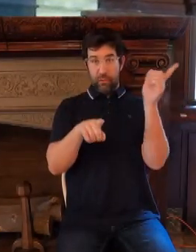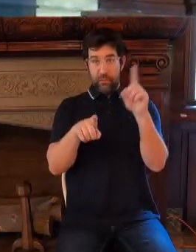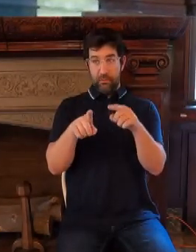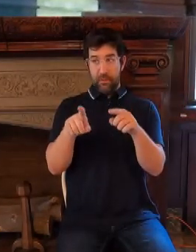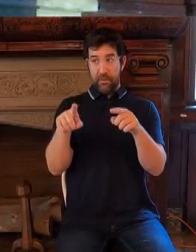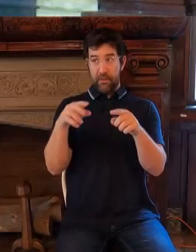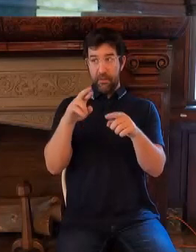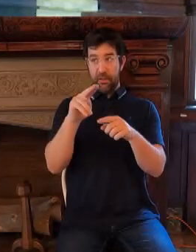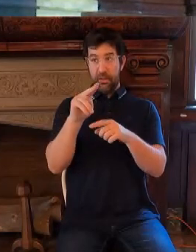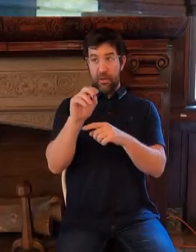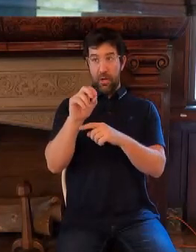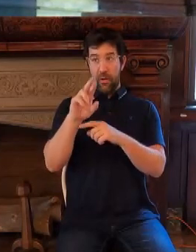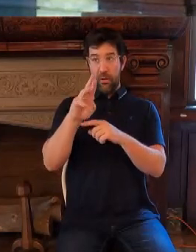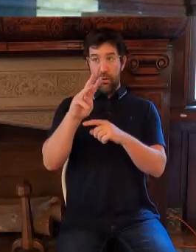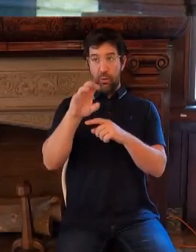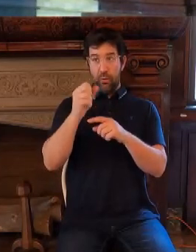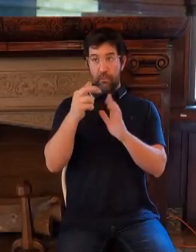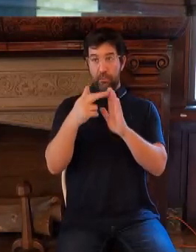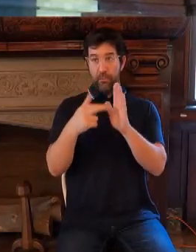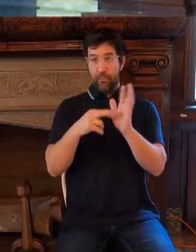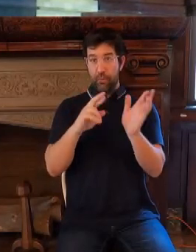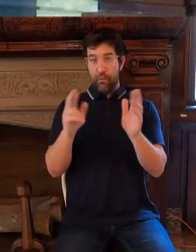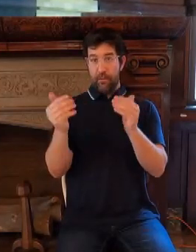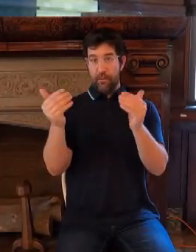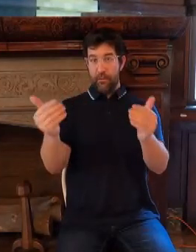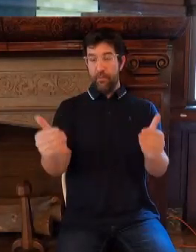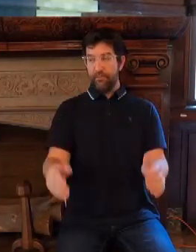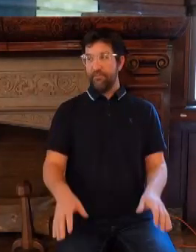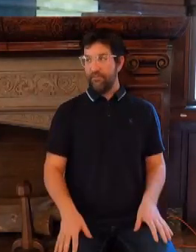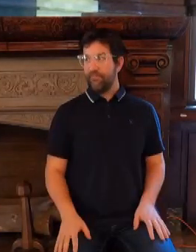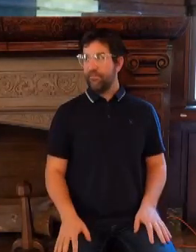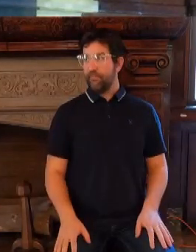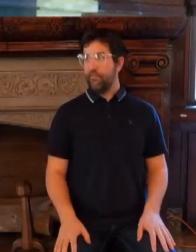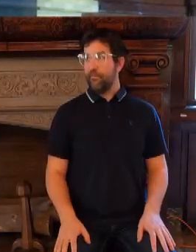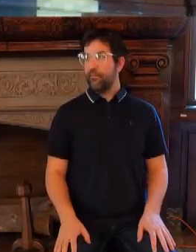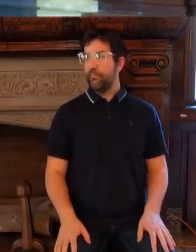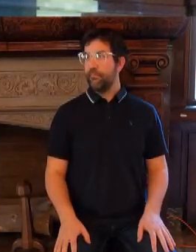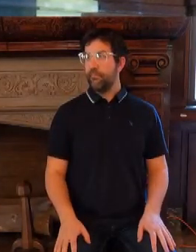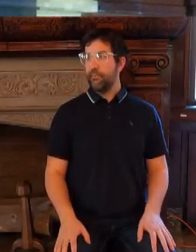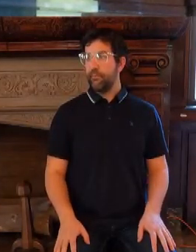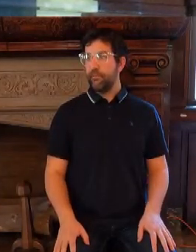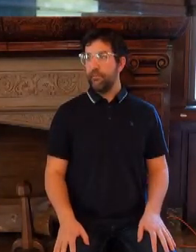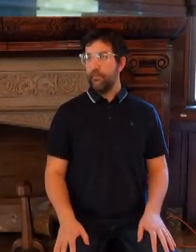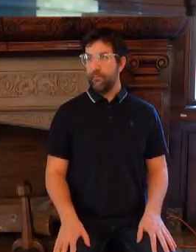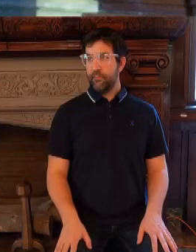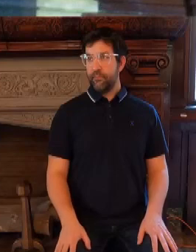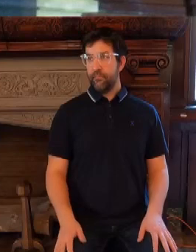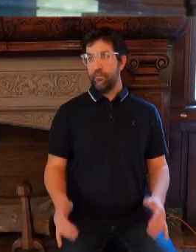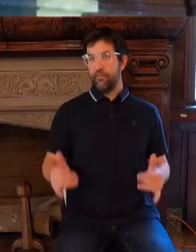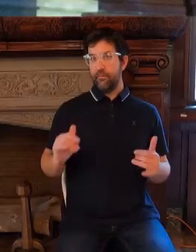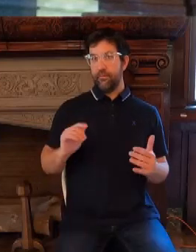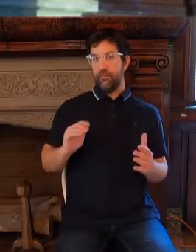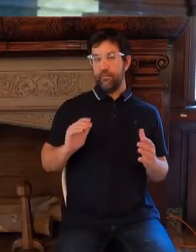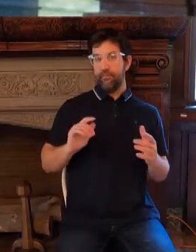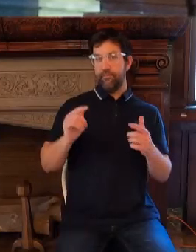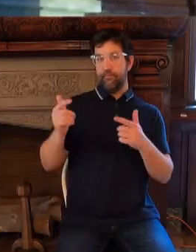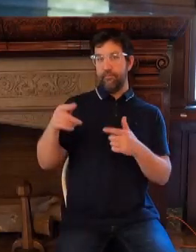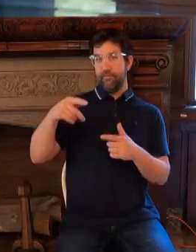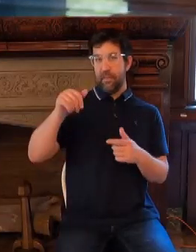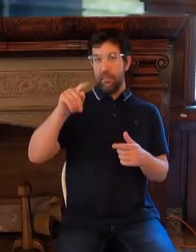these norms and ready to move forward? Okay, so I'm gonna hand things off to